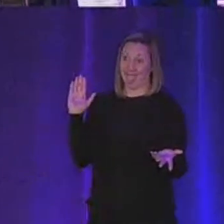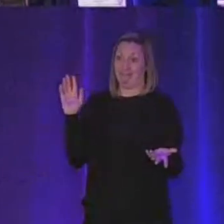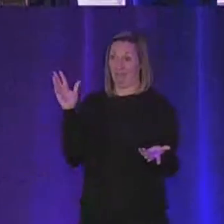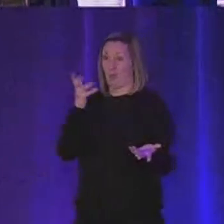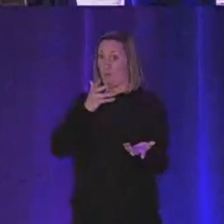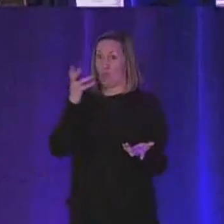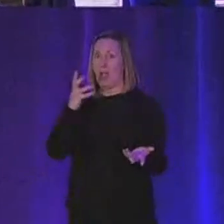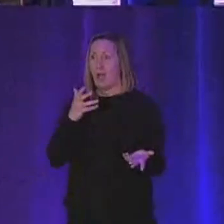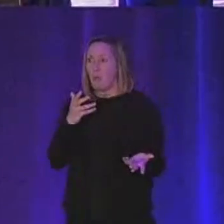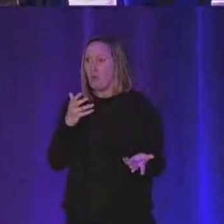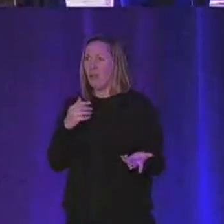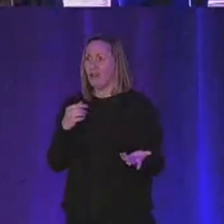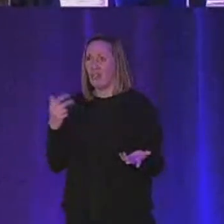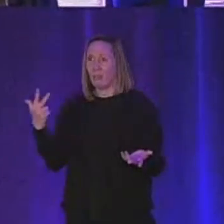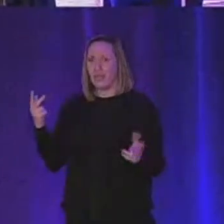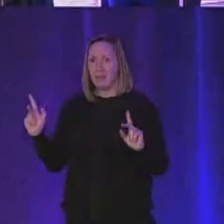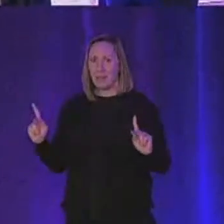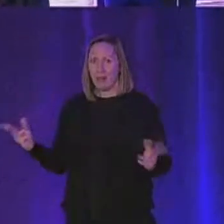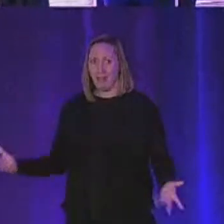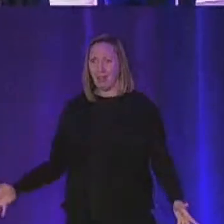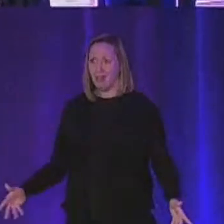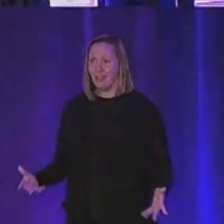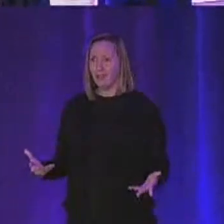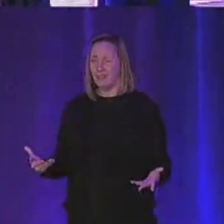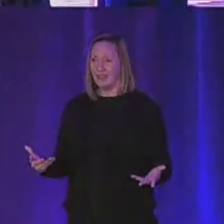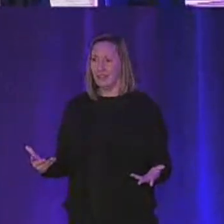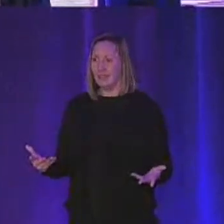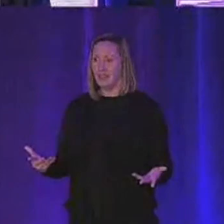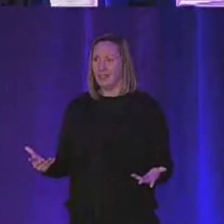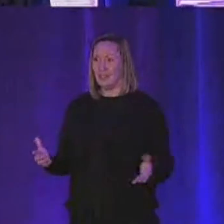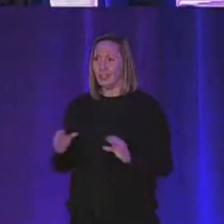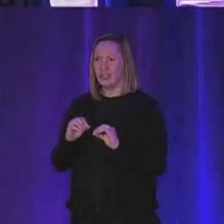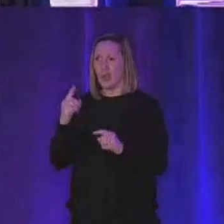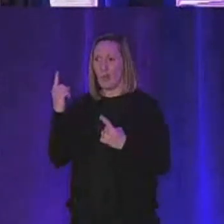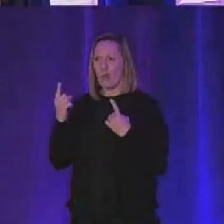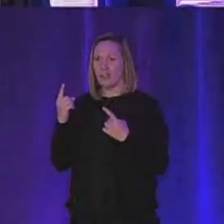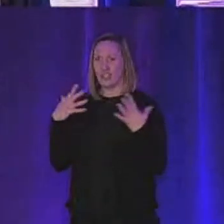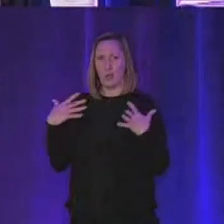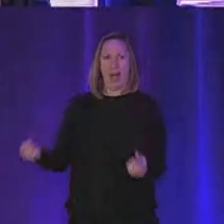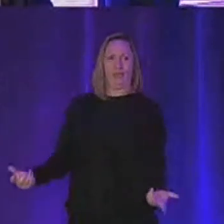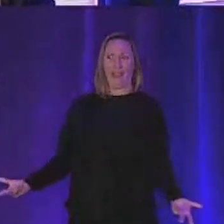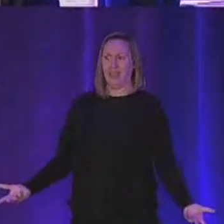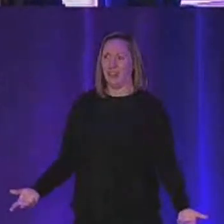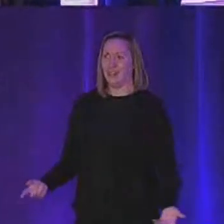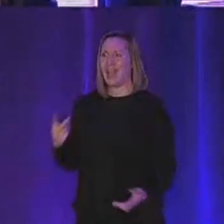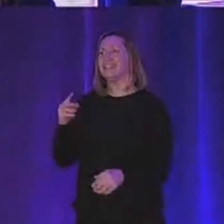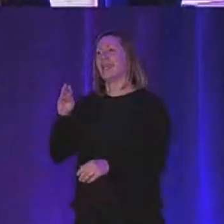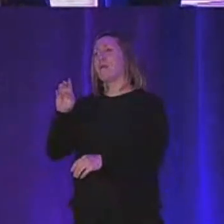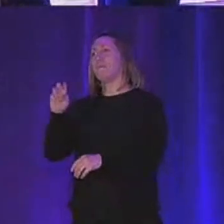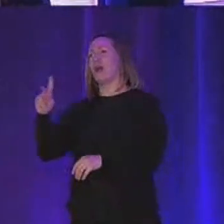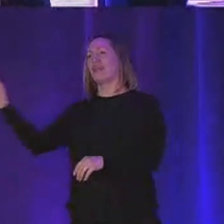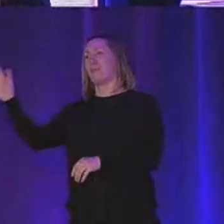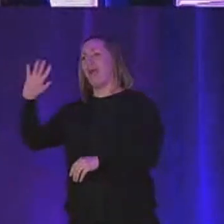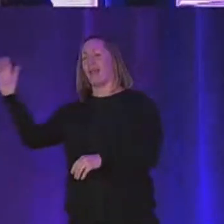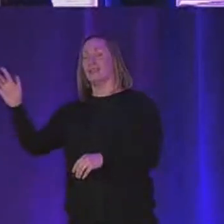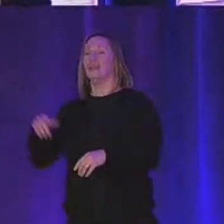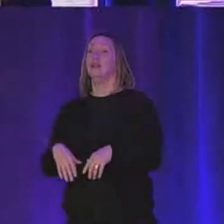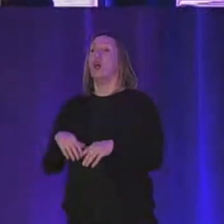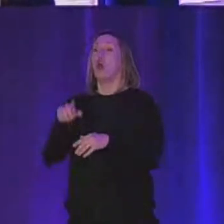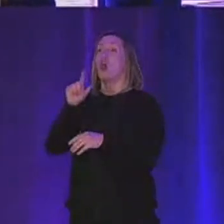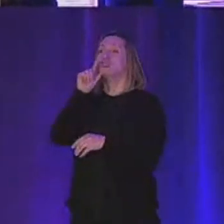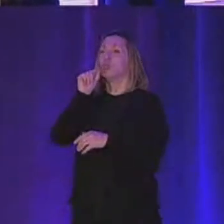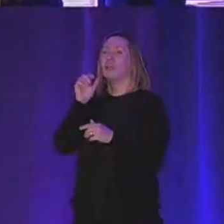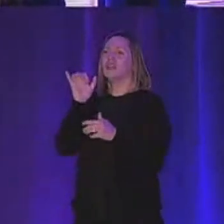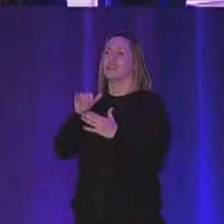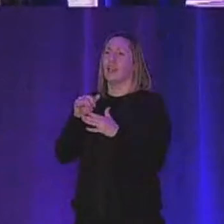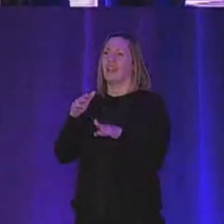Wow, there's like 3 people. No wonder all of you are so healthy. I see Mark in the back. Twitter is like